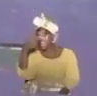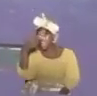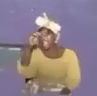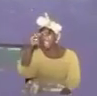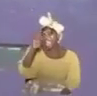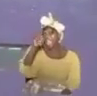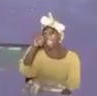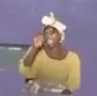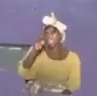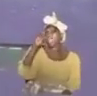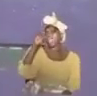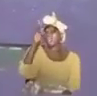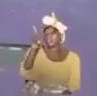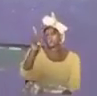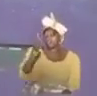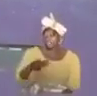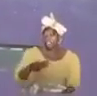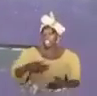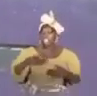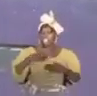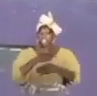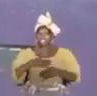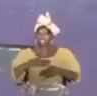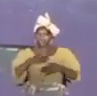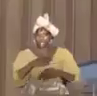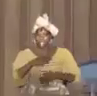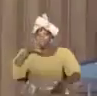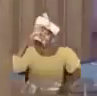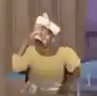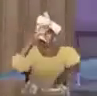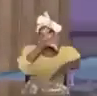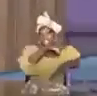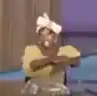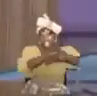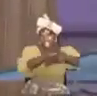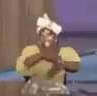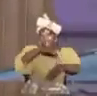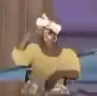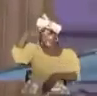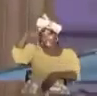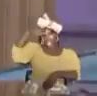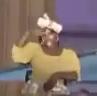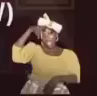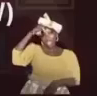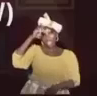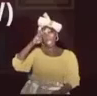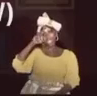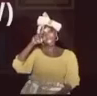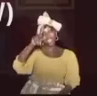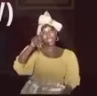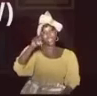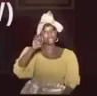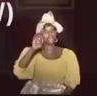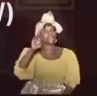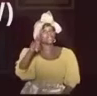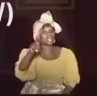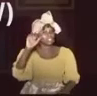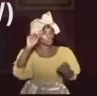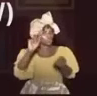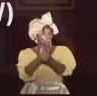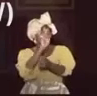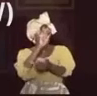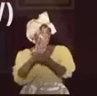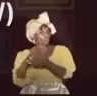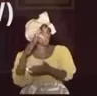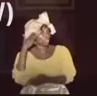pleased the Jews. And now he held Peter, proposing that after the Passover, he would also destroy Peter. But